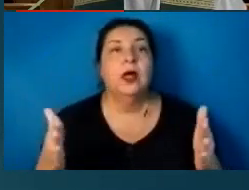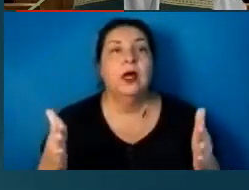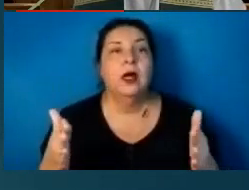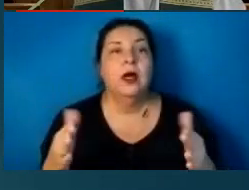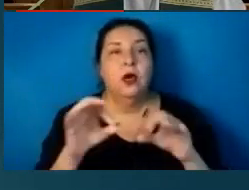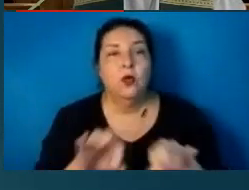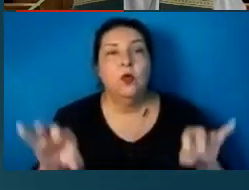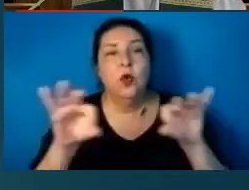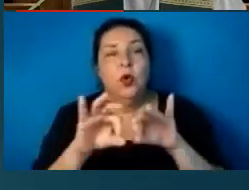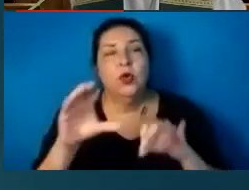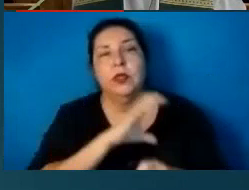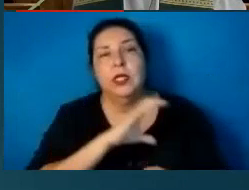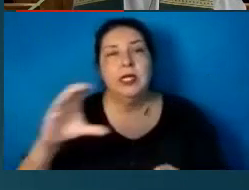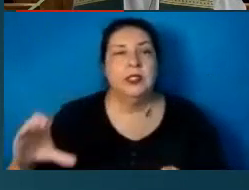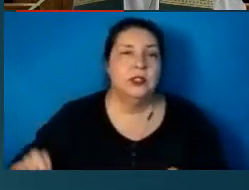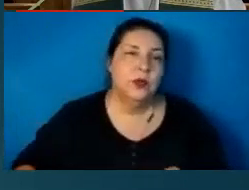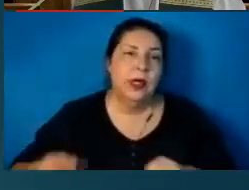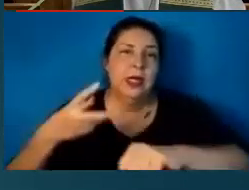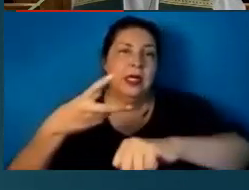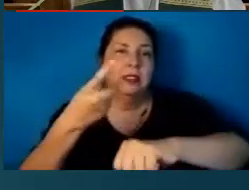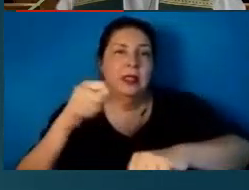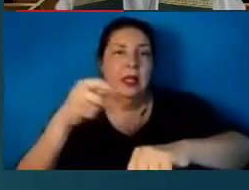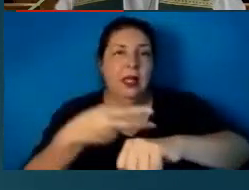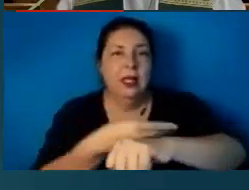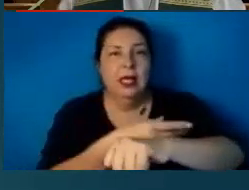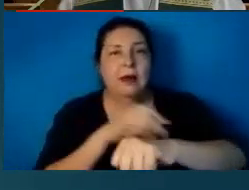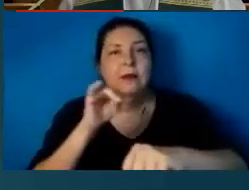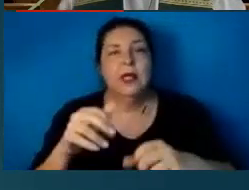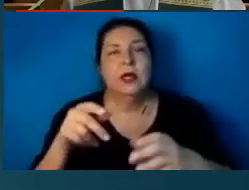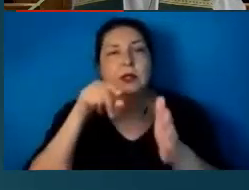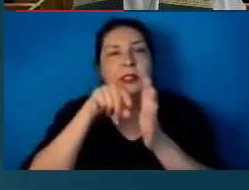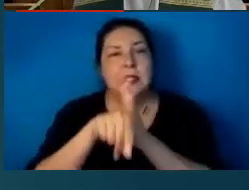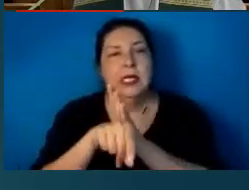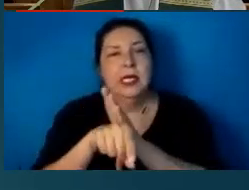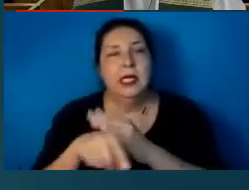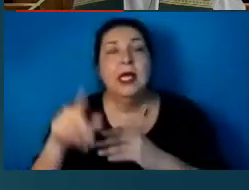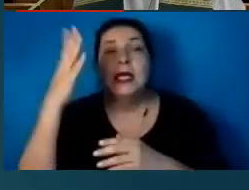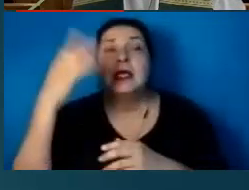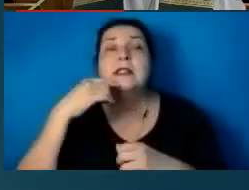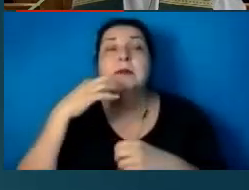Thank you.